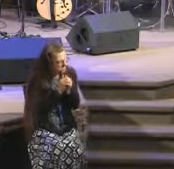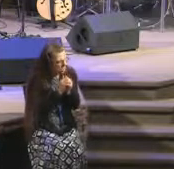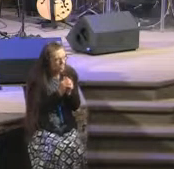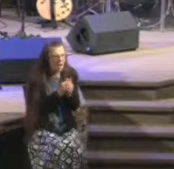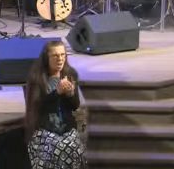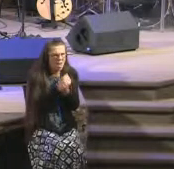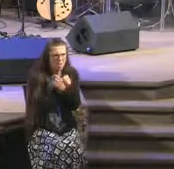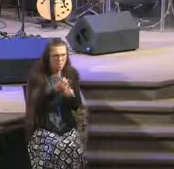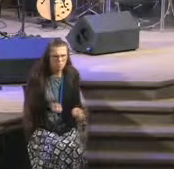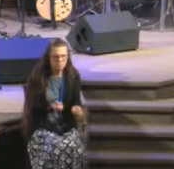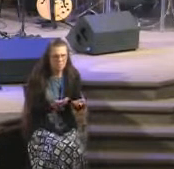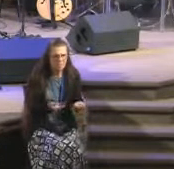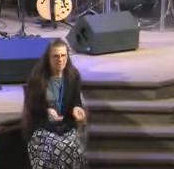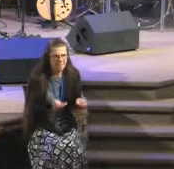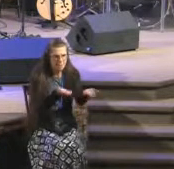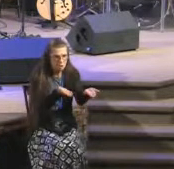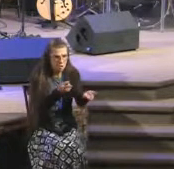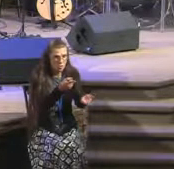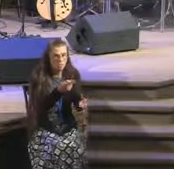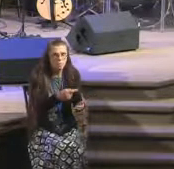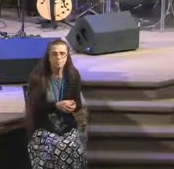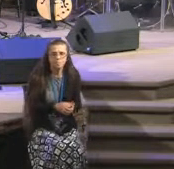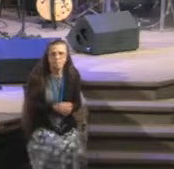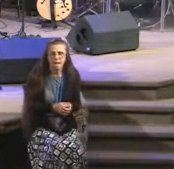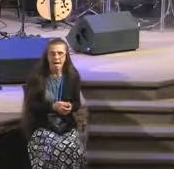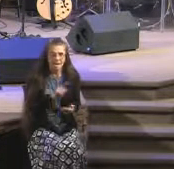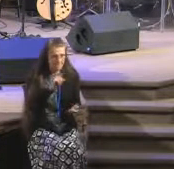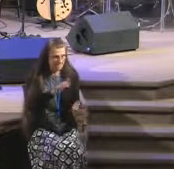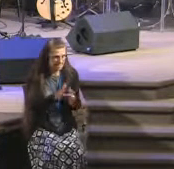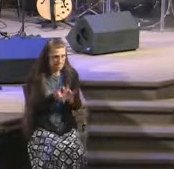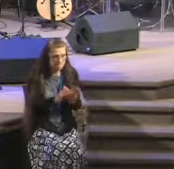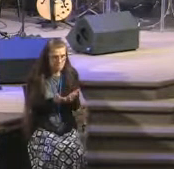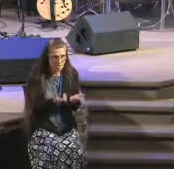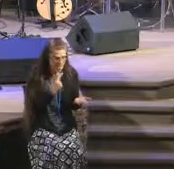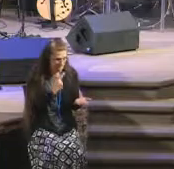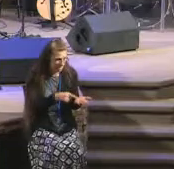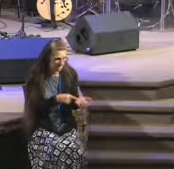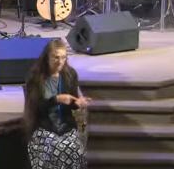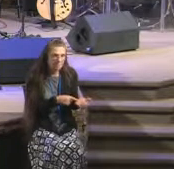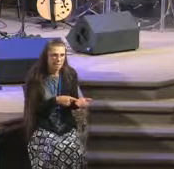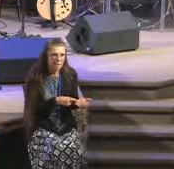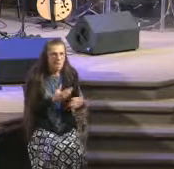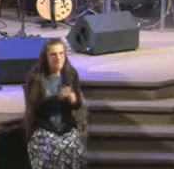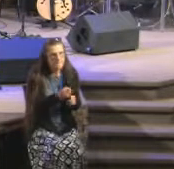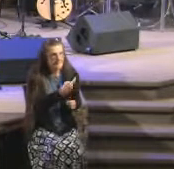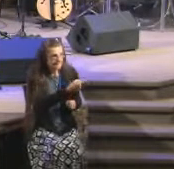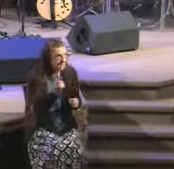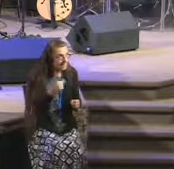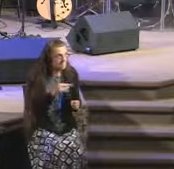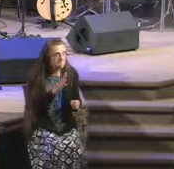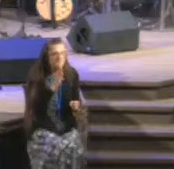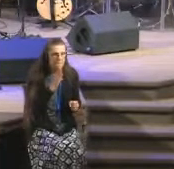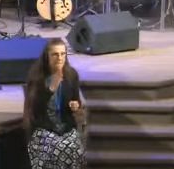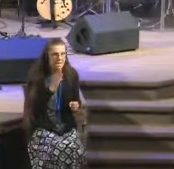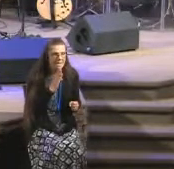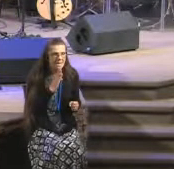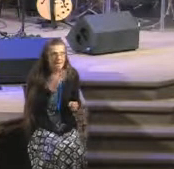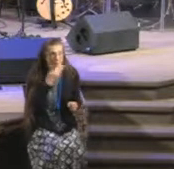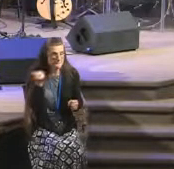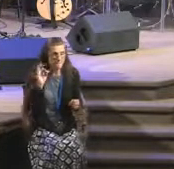you, as the Bible says, and because it makes us want to become better pastors for